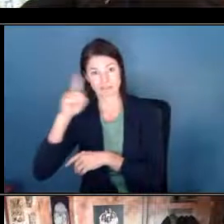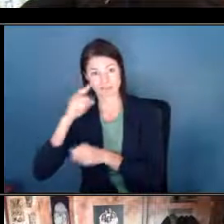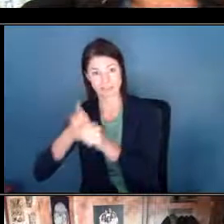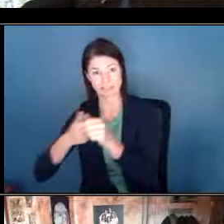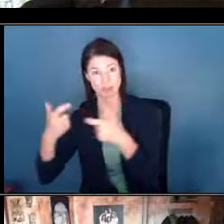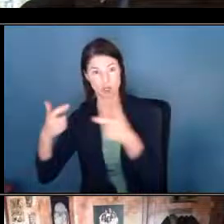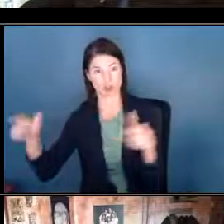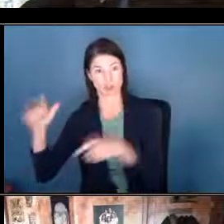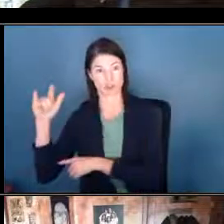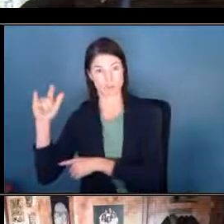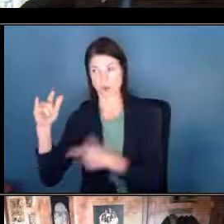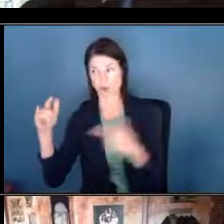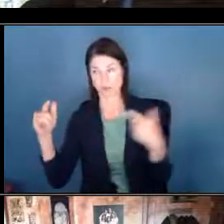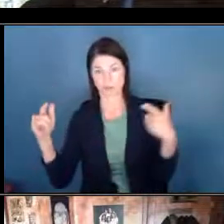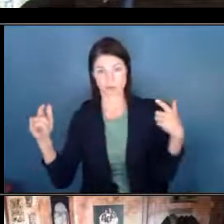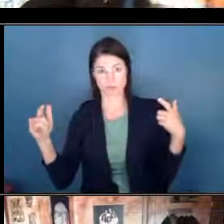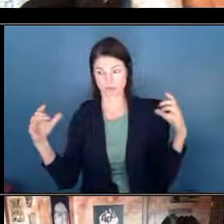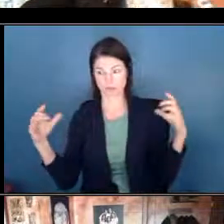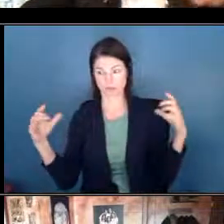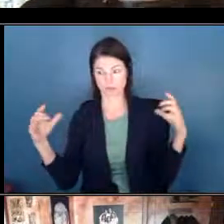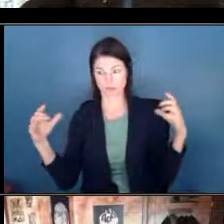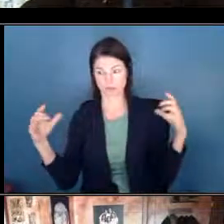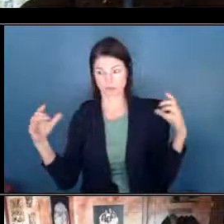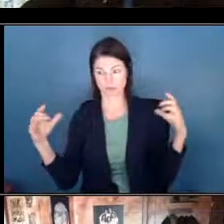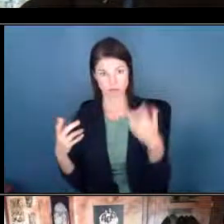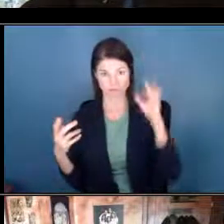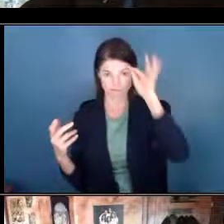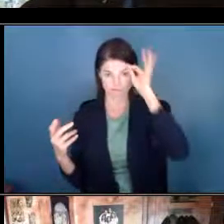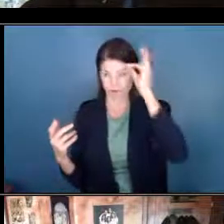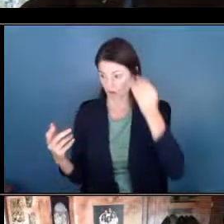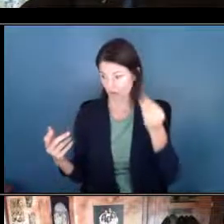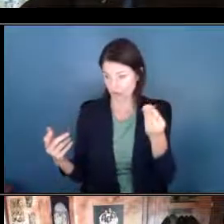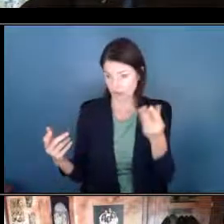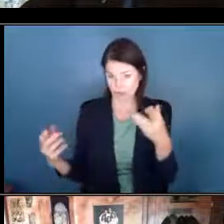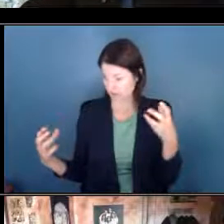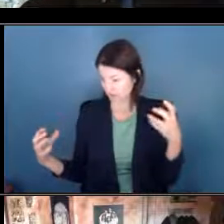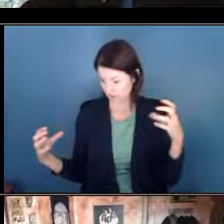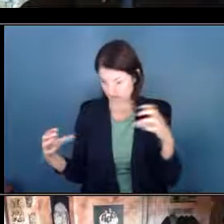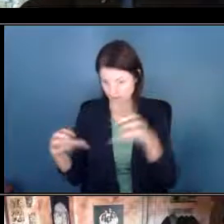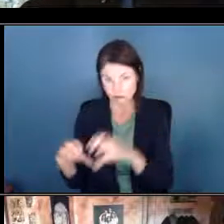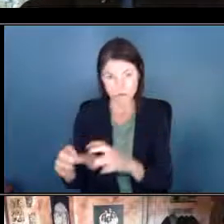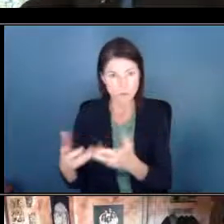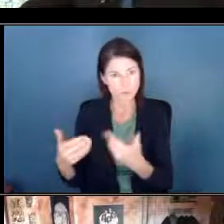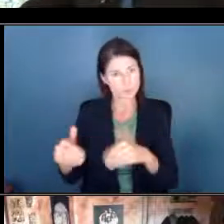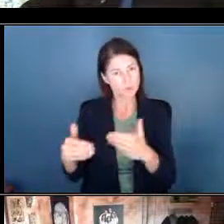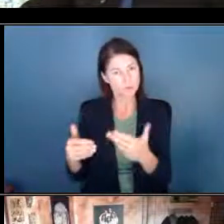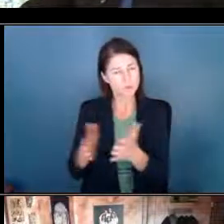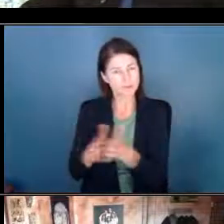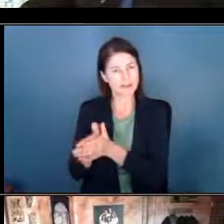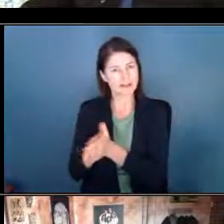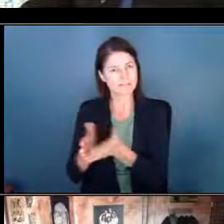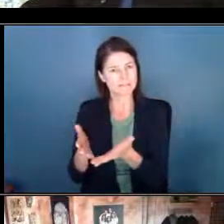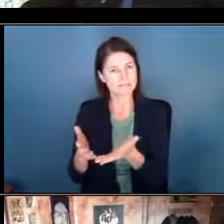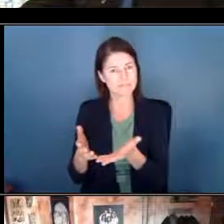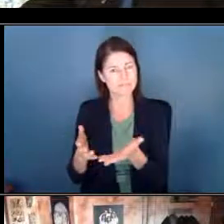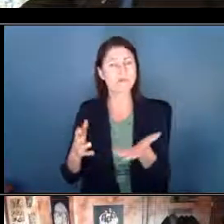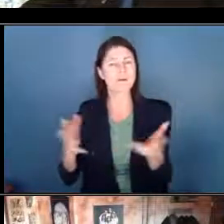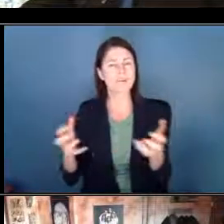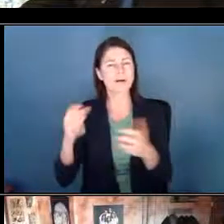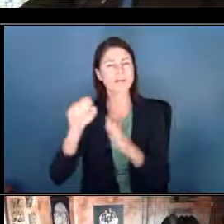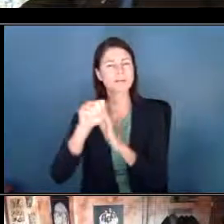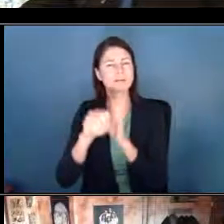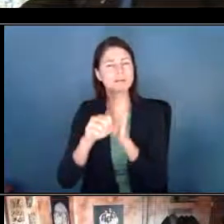to get them to kind of look at what we want in terms of federal priorities. We want to invite the state to participate a little bit more in that role